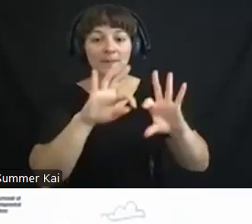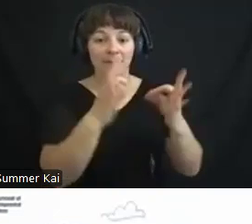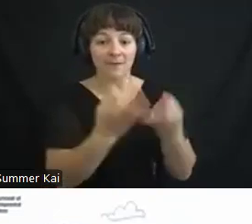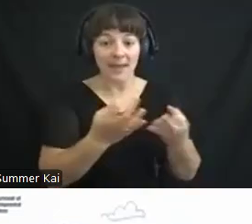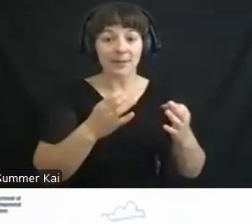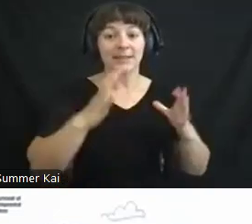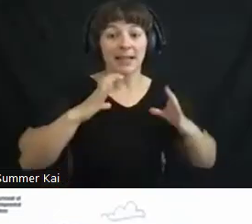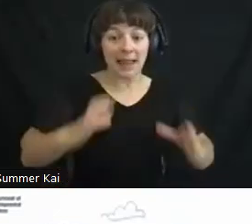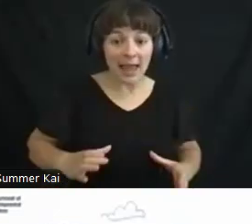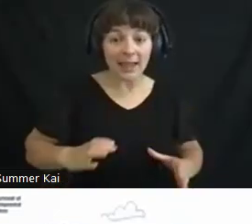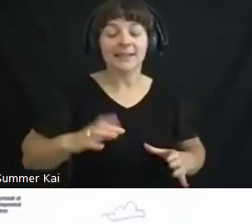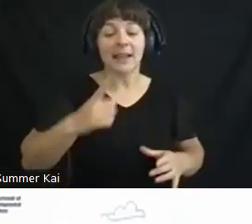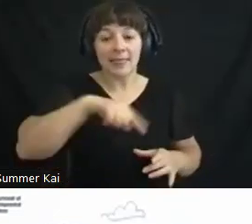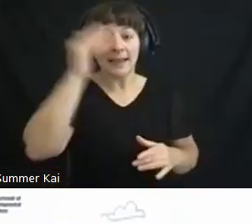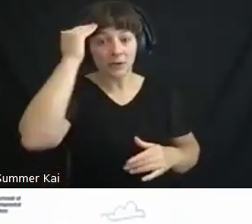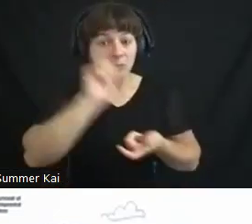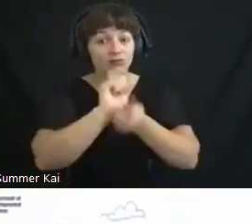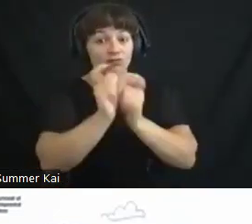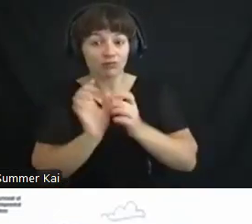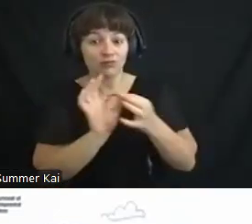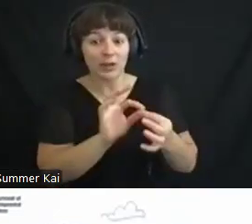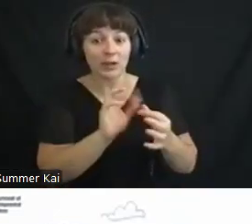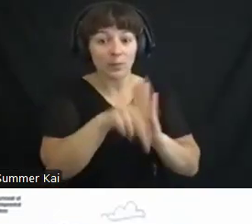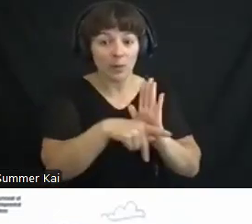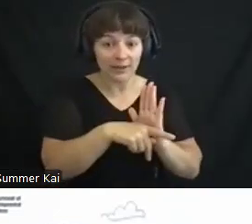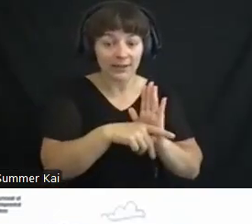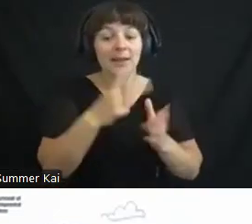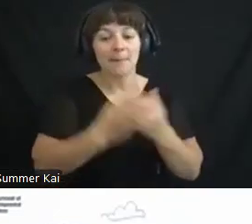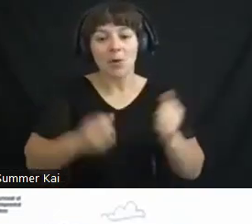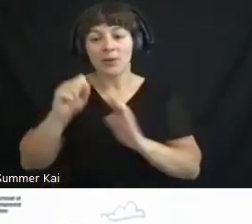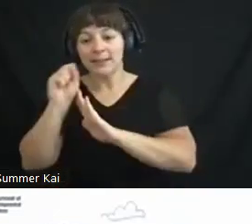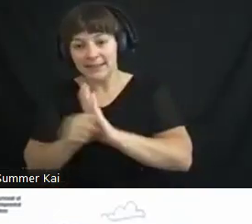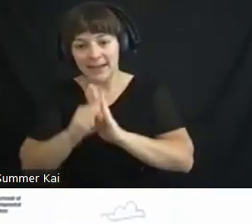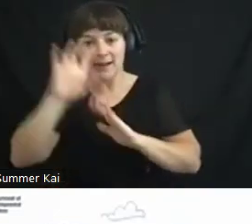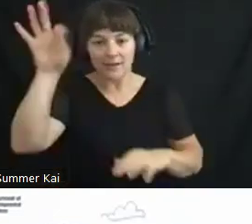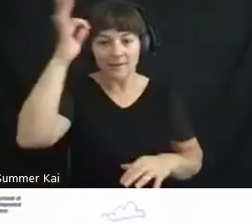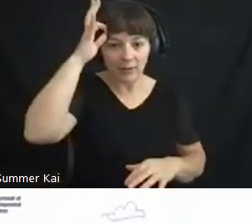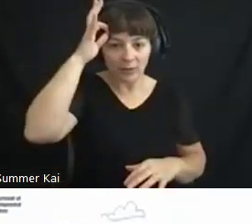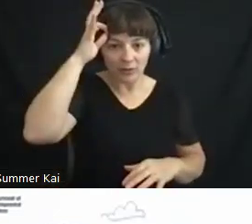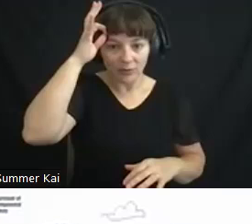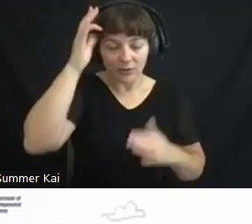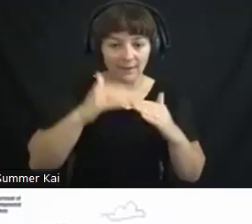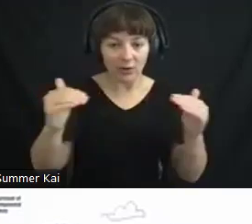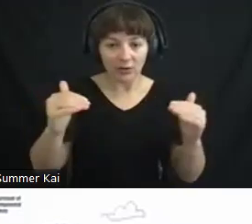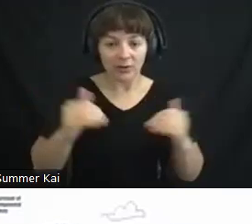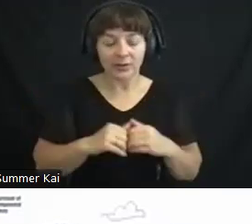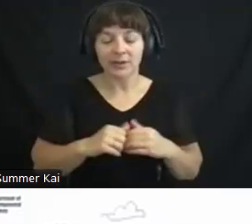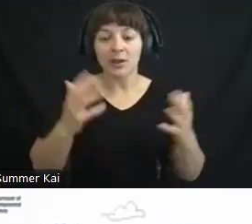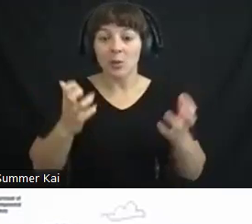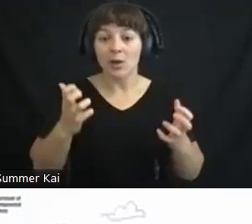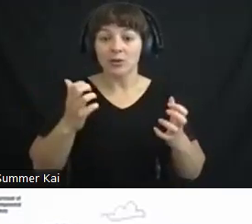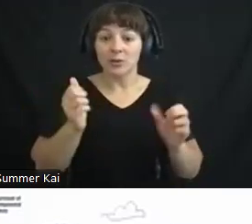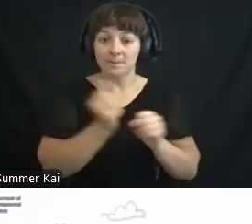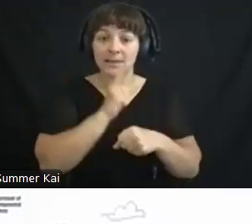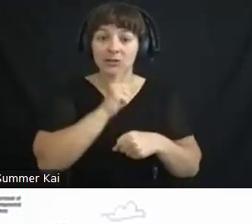and changes in policy, both on the state and the federal level, and to enable them